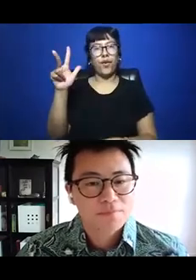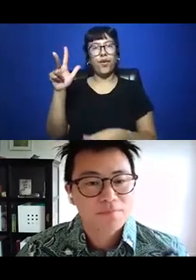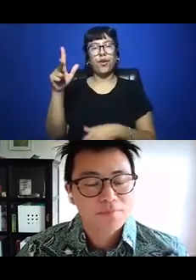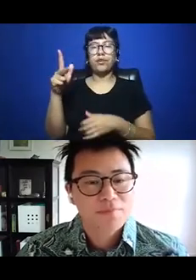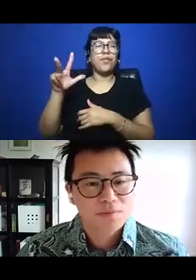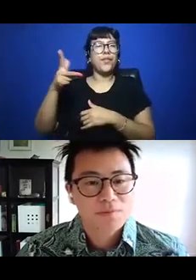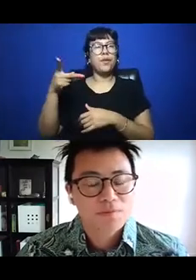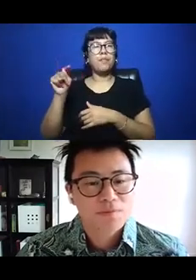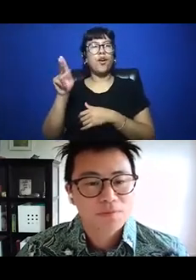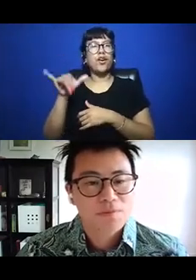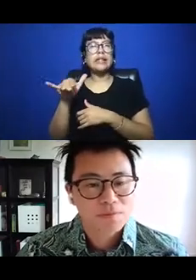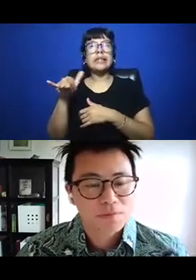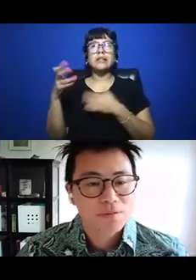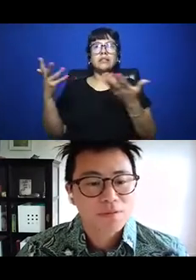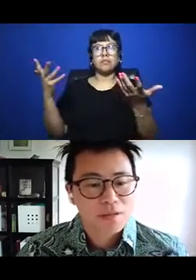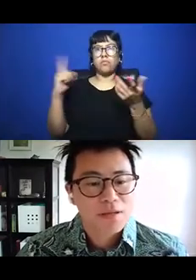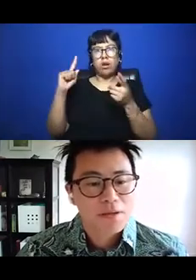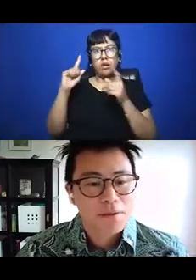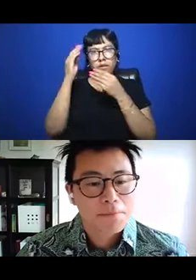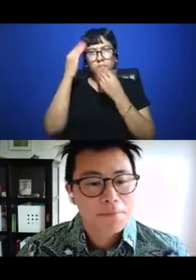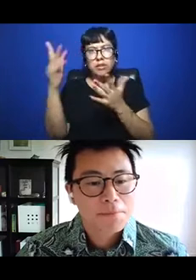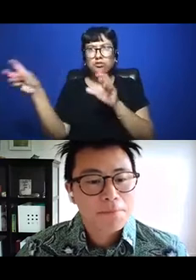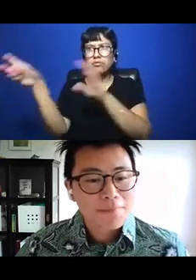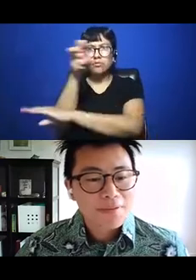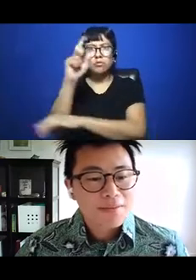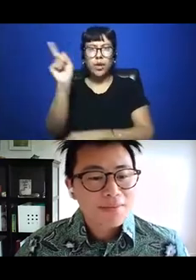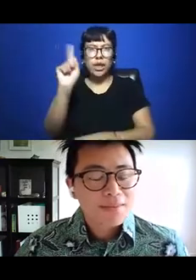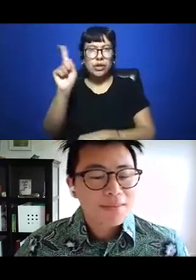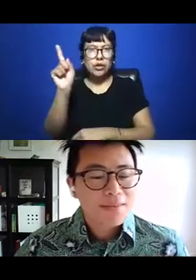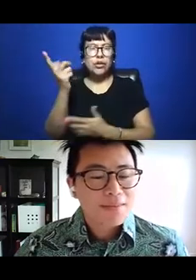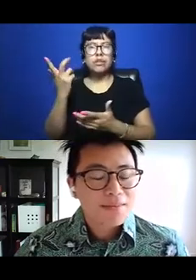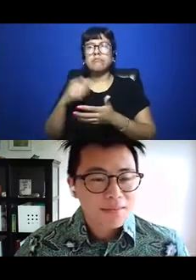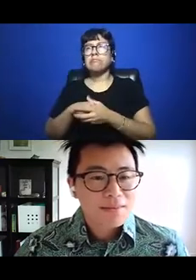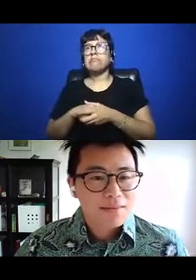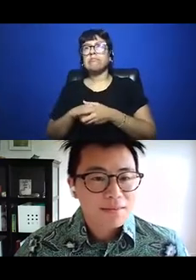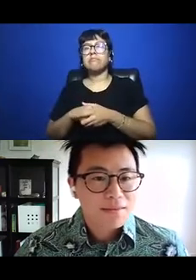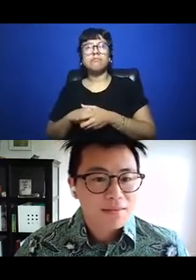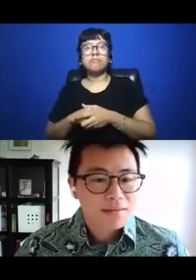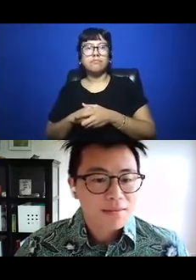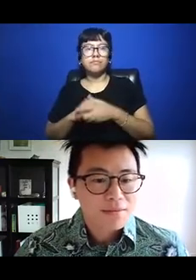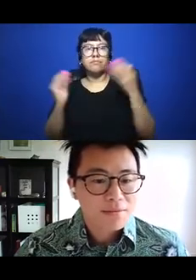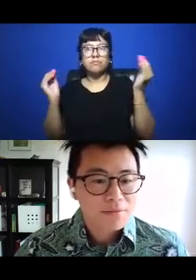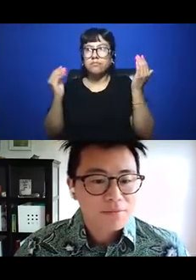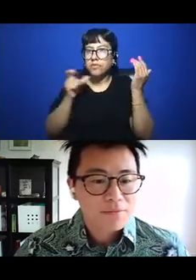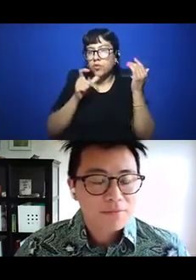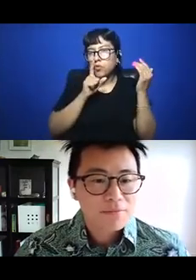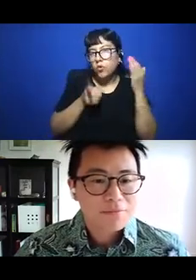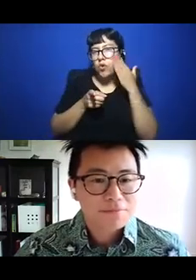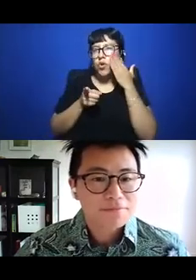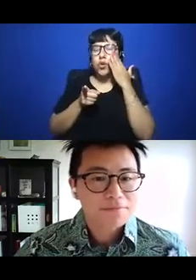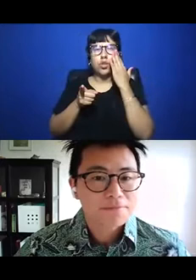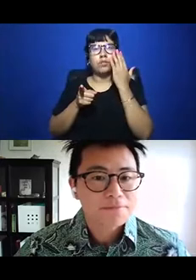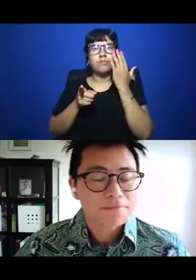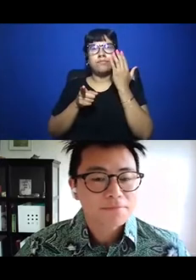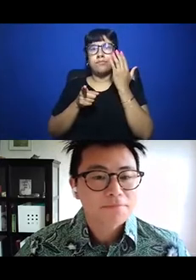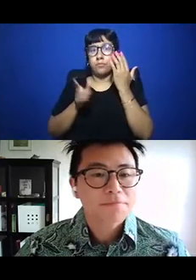a certainty of where the information went. So you don't have a certainty on whether there are going to be